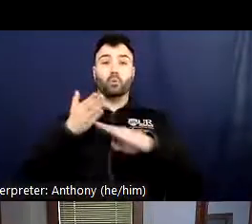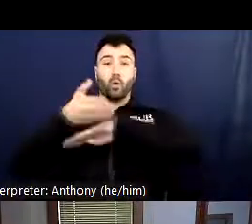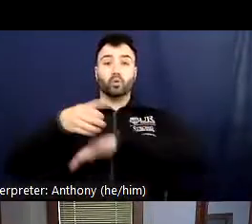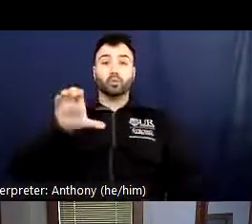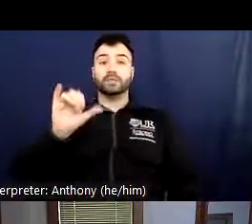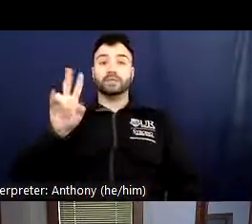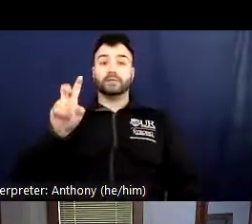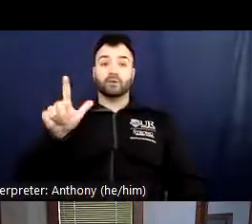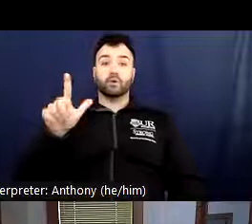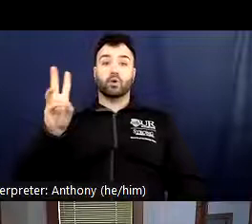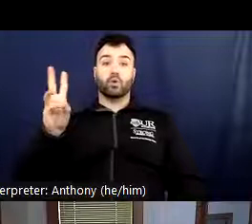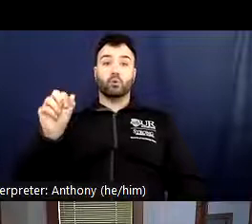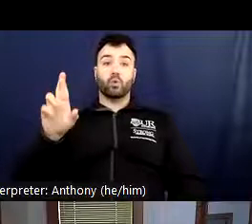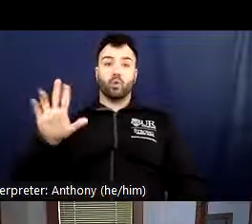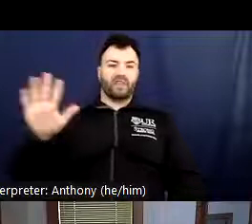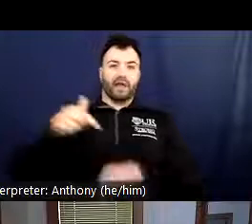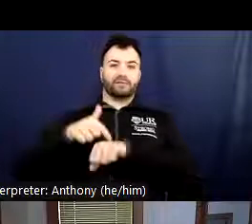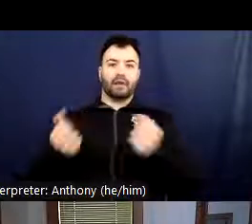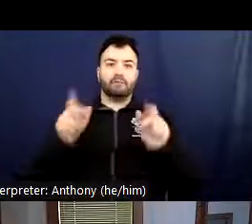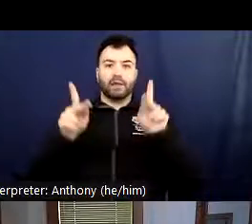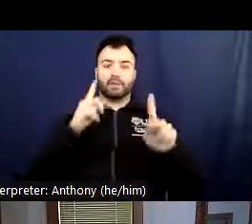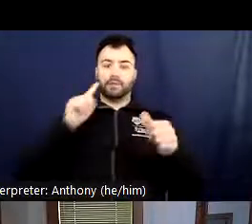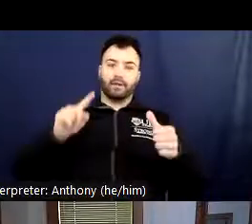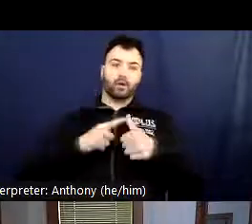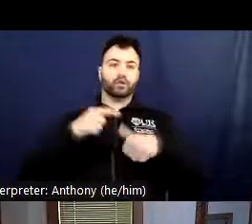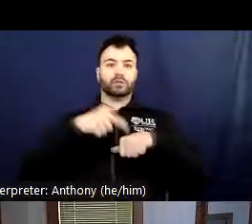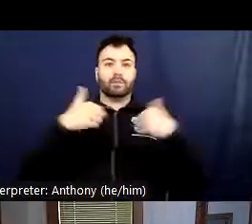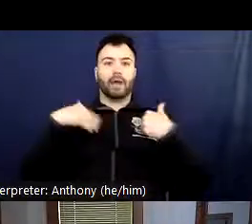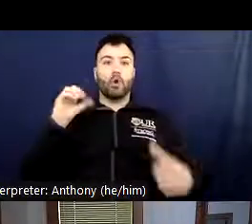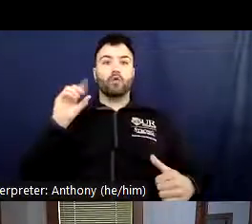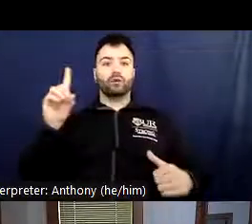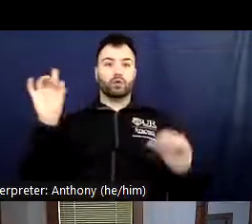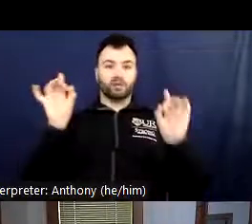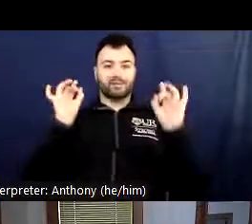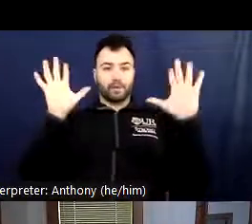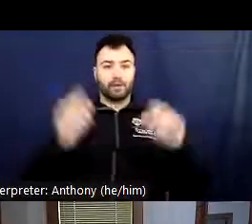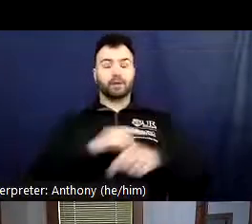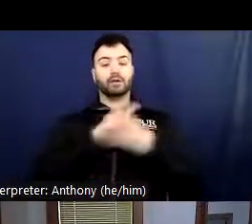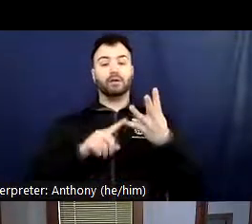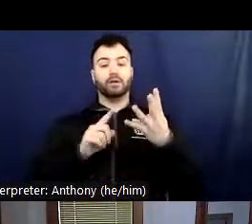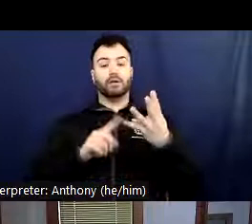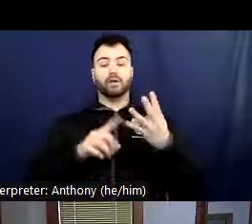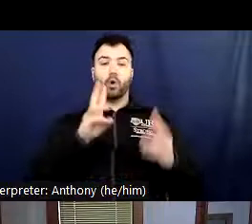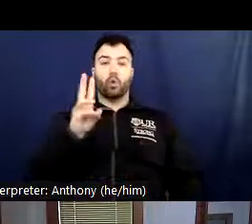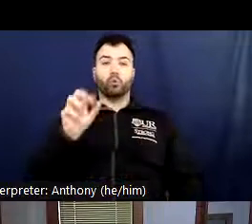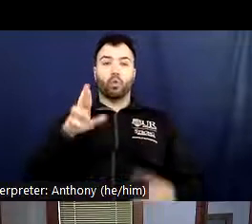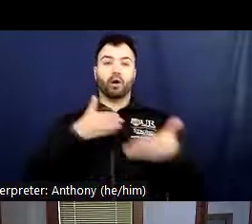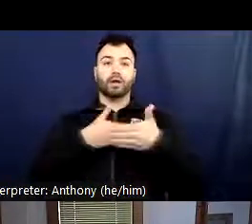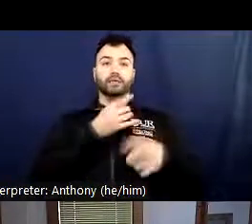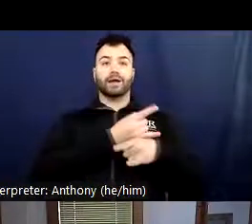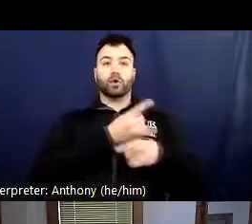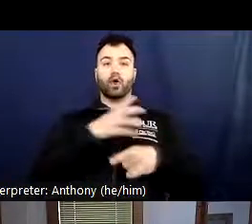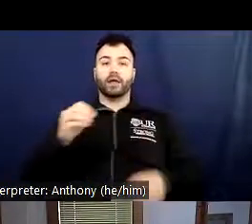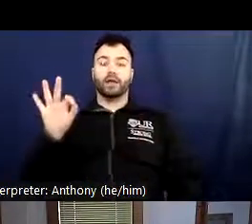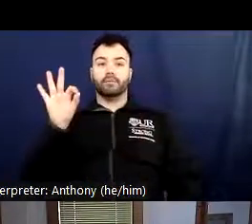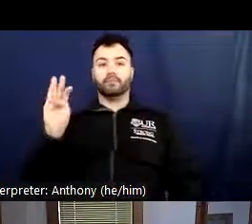really overdose and opioid epidemic, and the wars on alcohol and marijuana before I get to the current